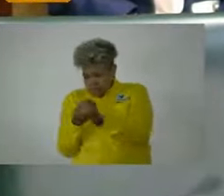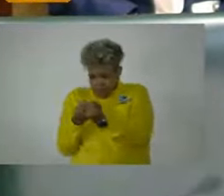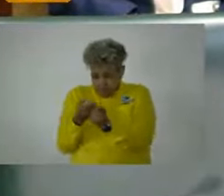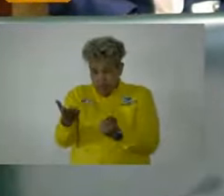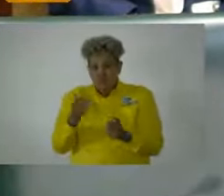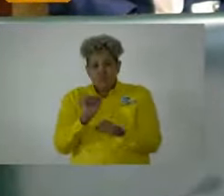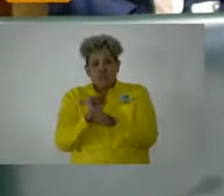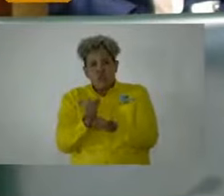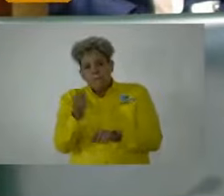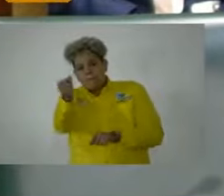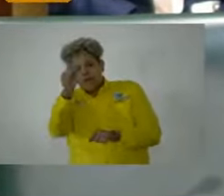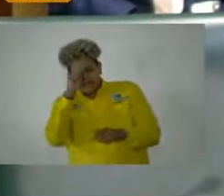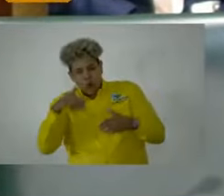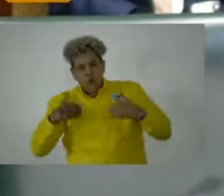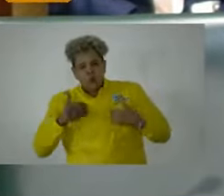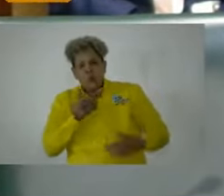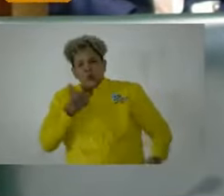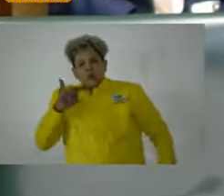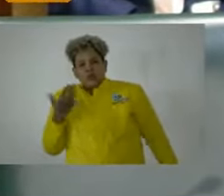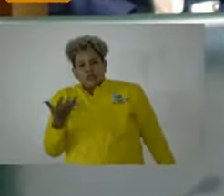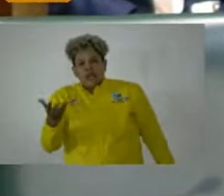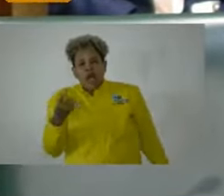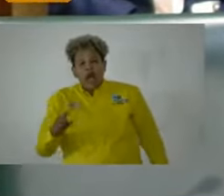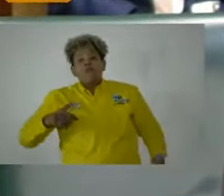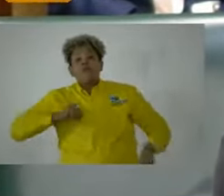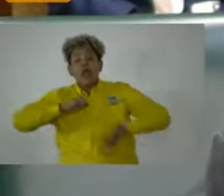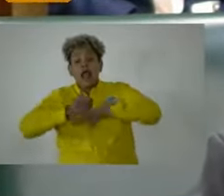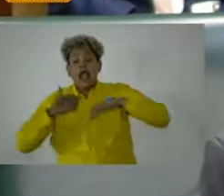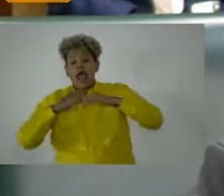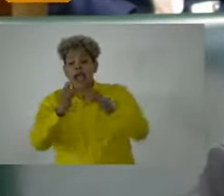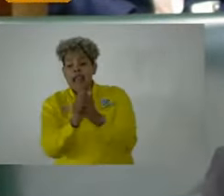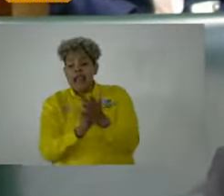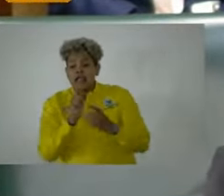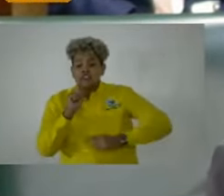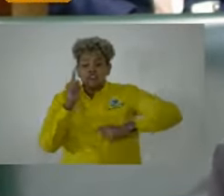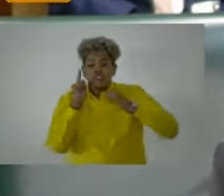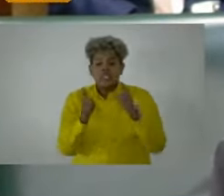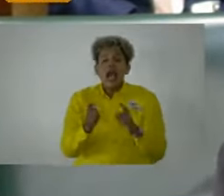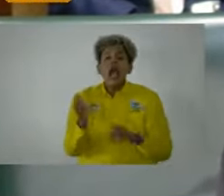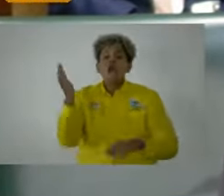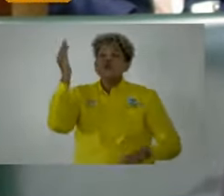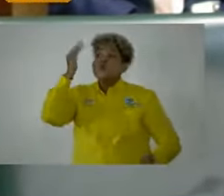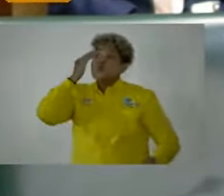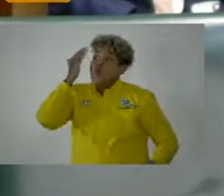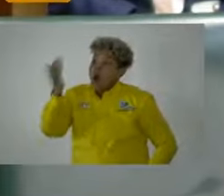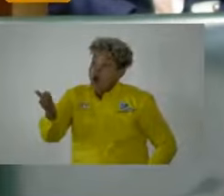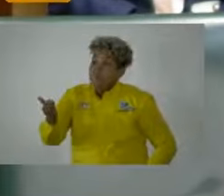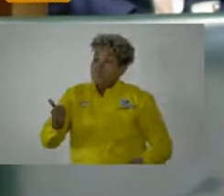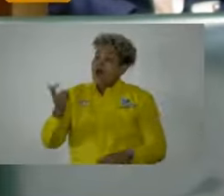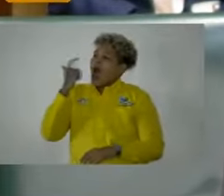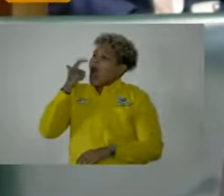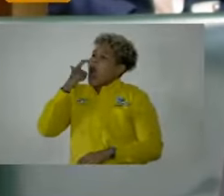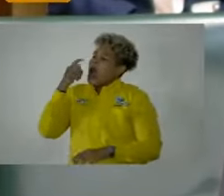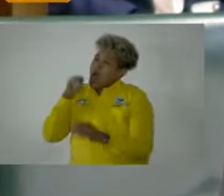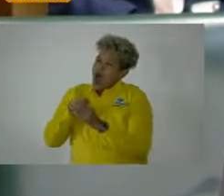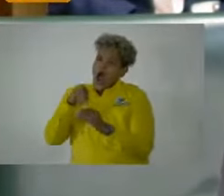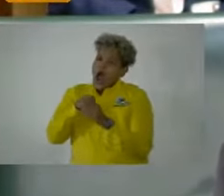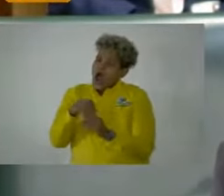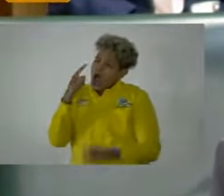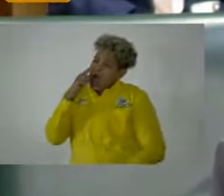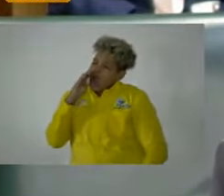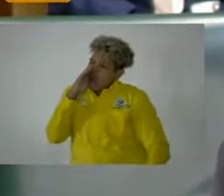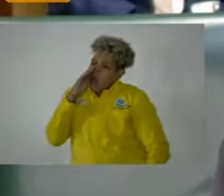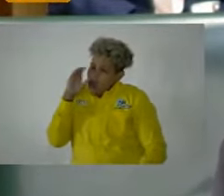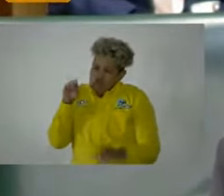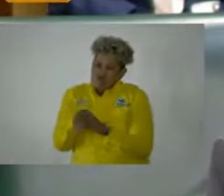for youth at risk. We will enact legislation that targets known vicious purveyors of criminal